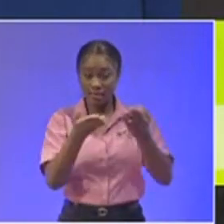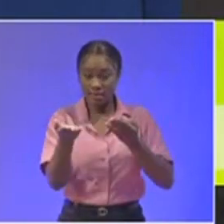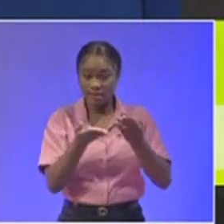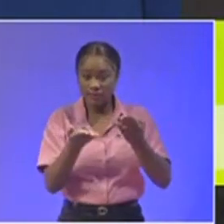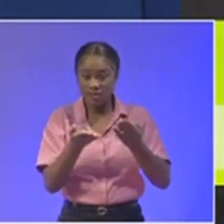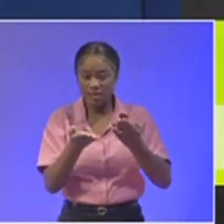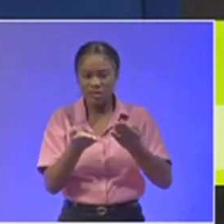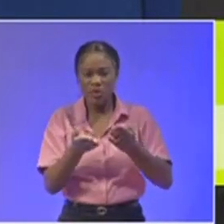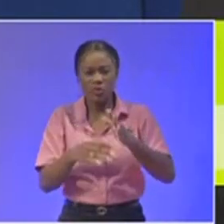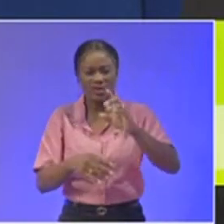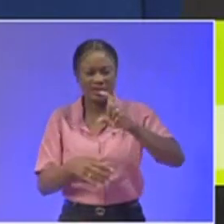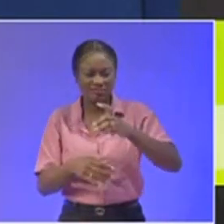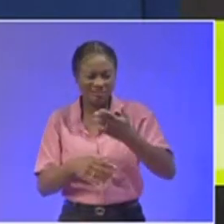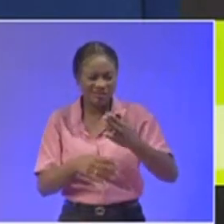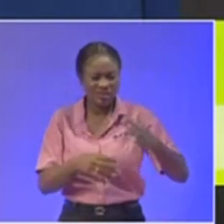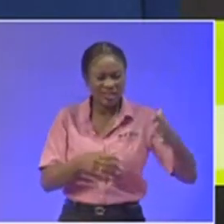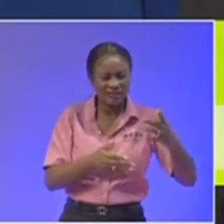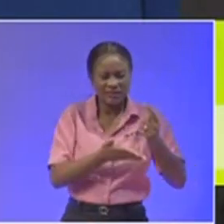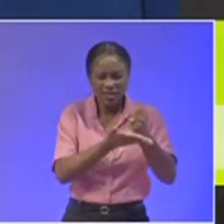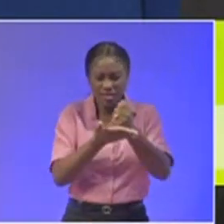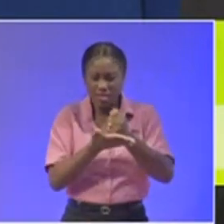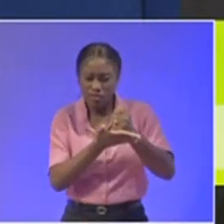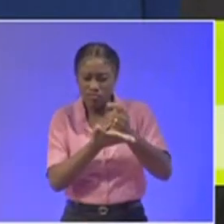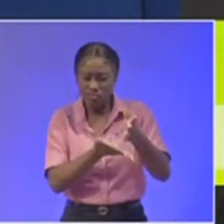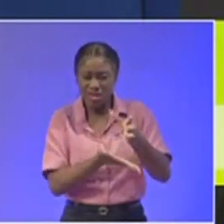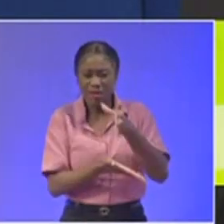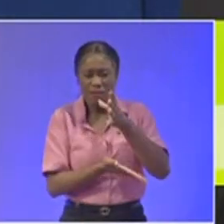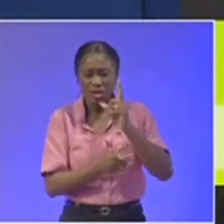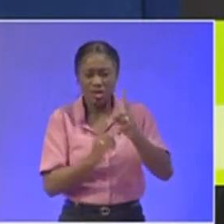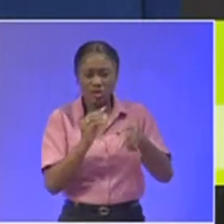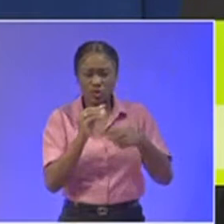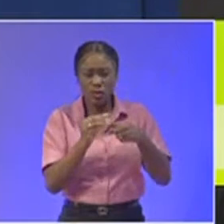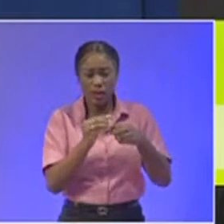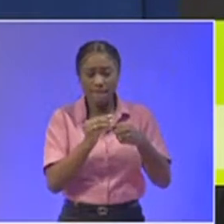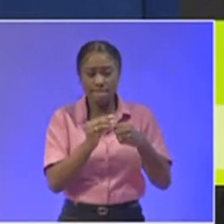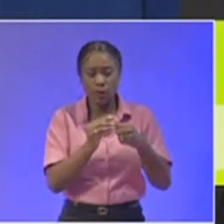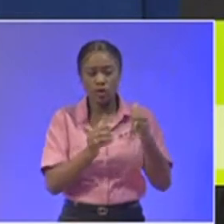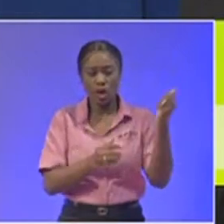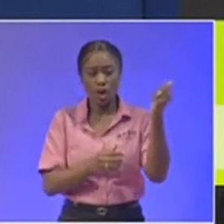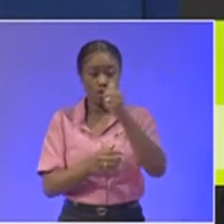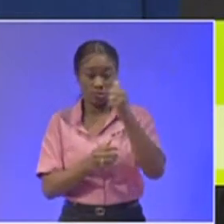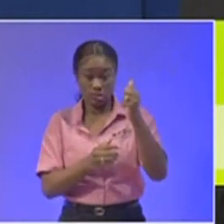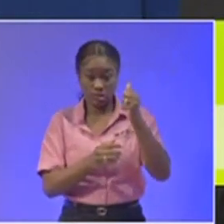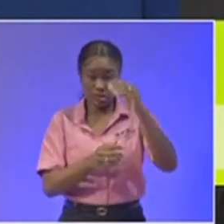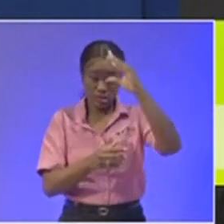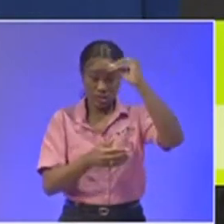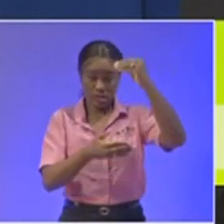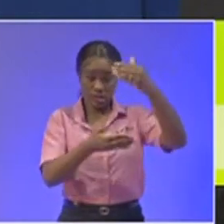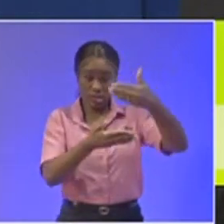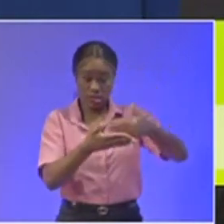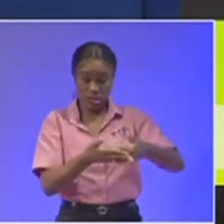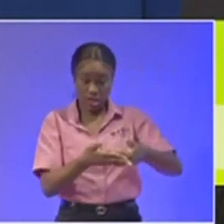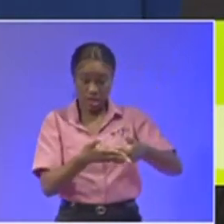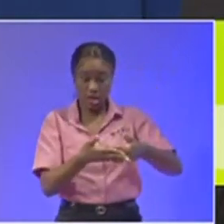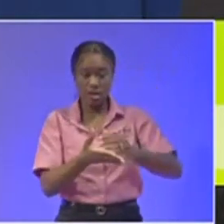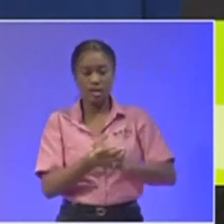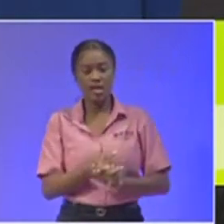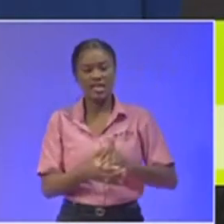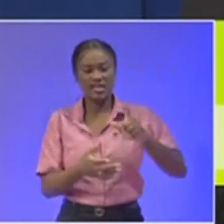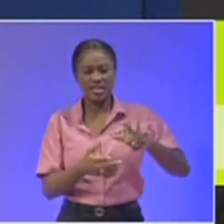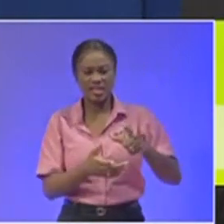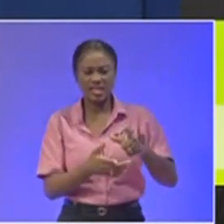need the different kinds of therapies, like that mother who was talking about having an autistic son, needing occupational